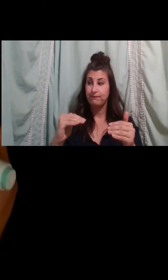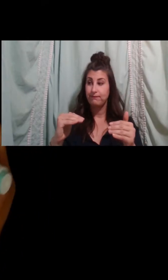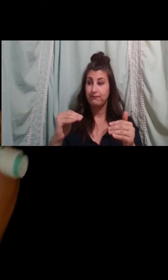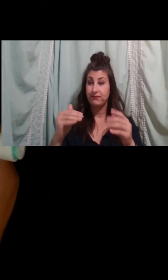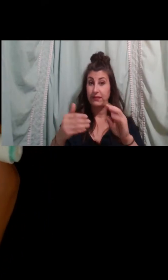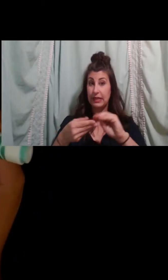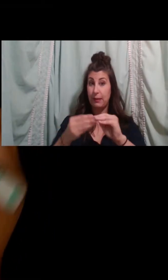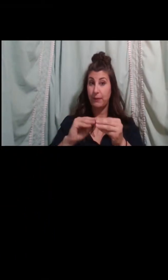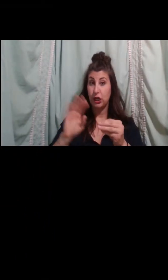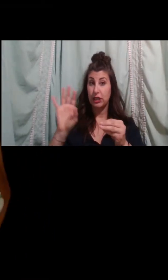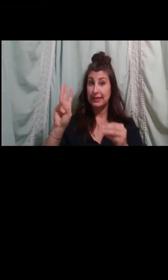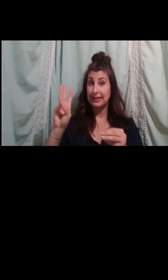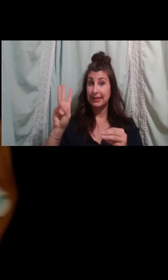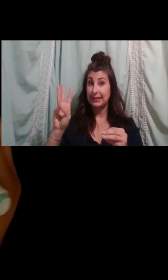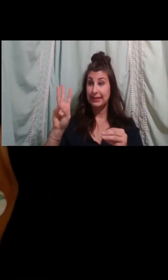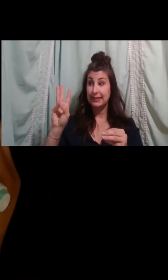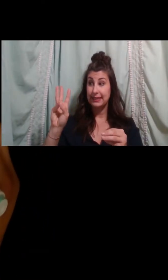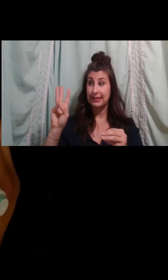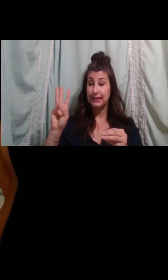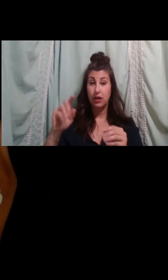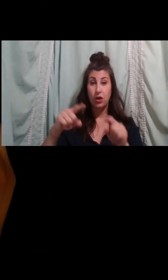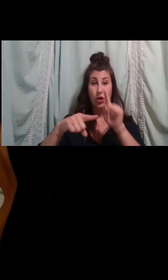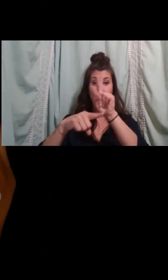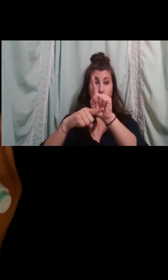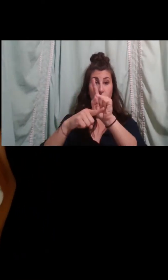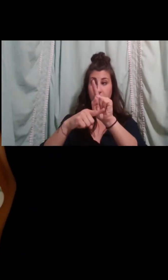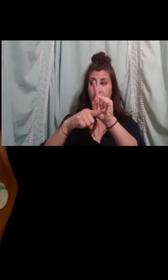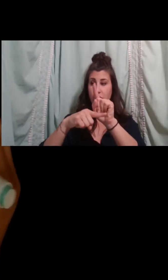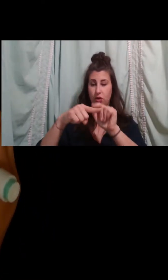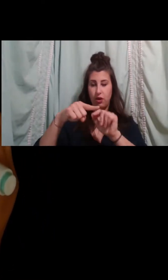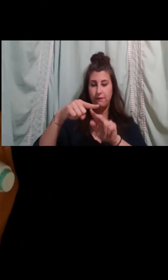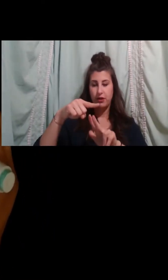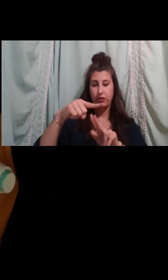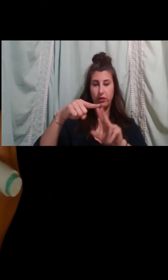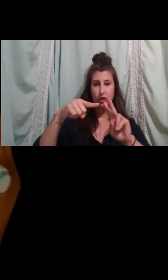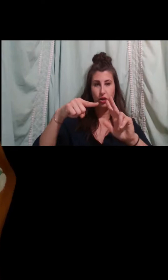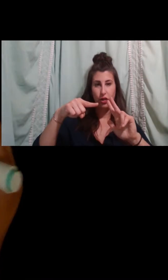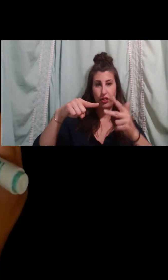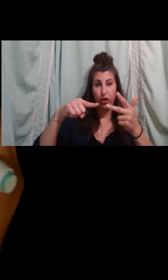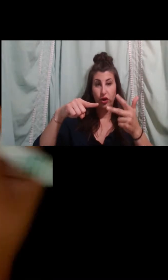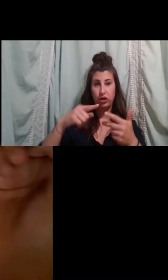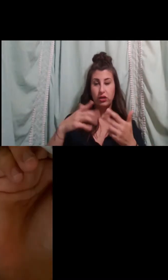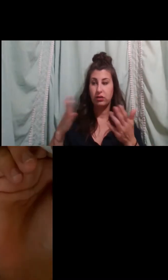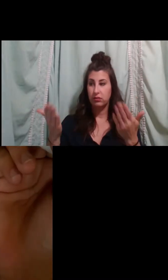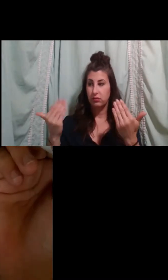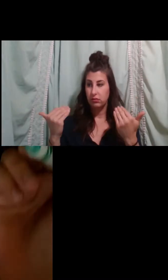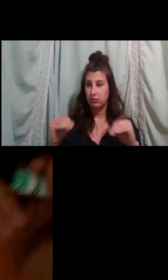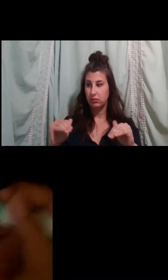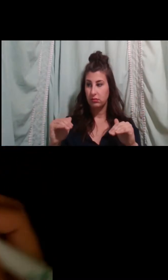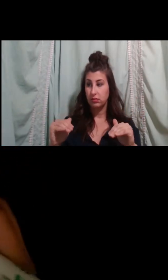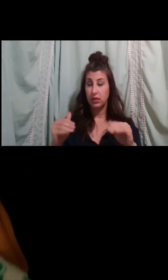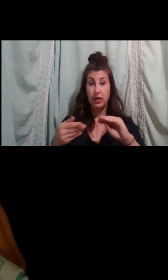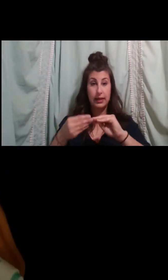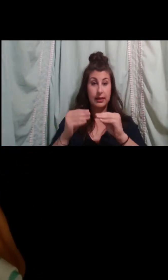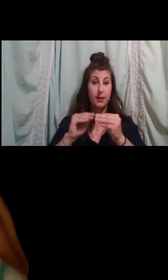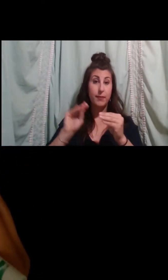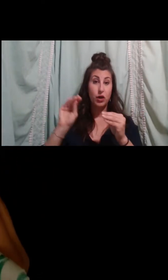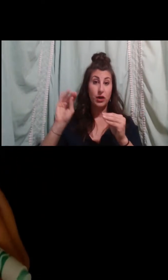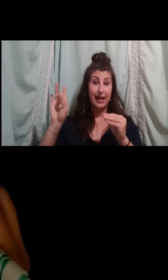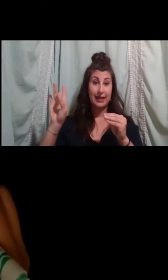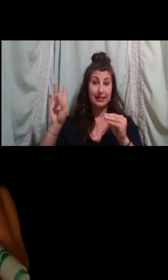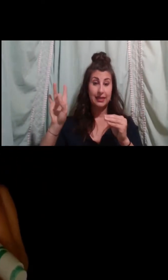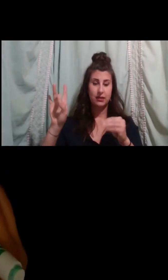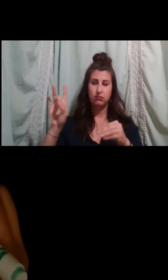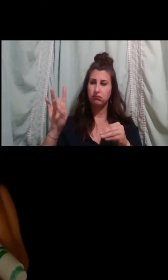1. For number 6, 1 over 3 to the third power. And for